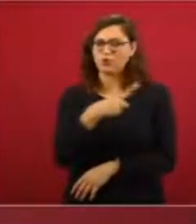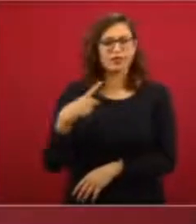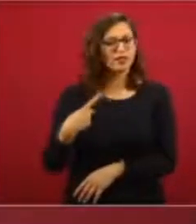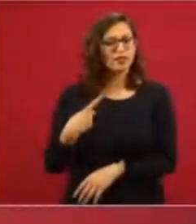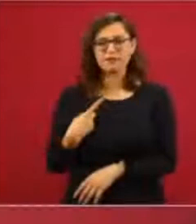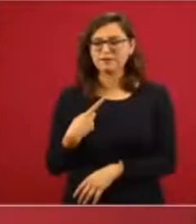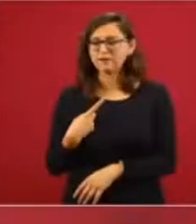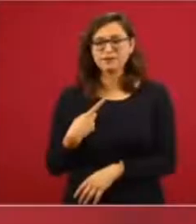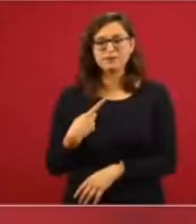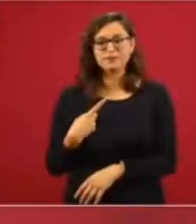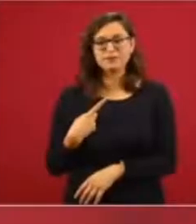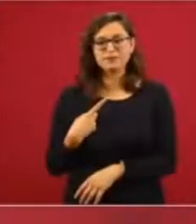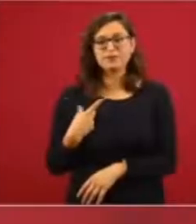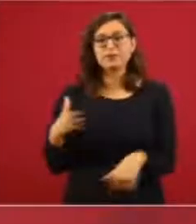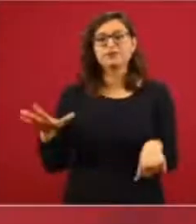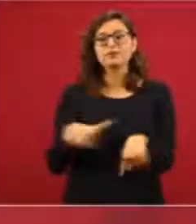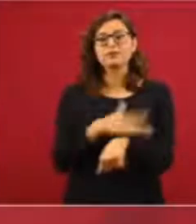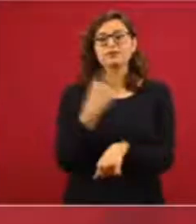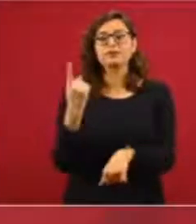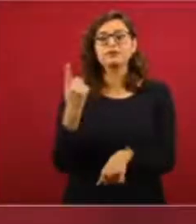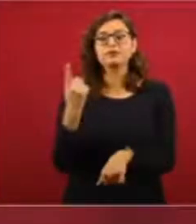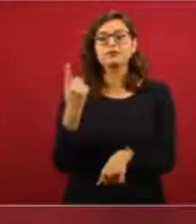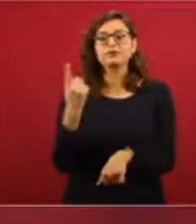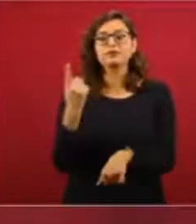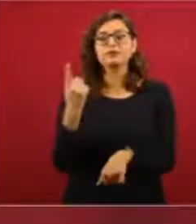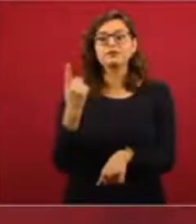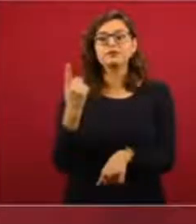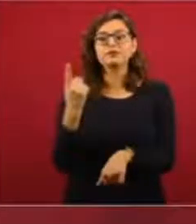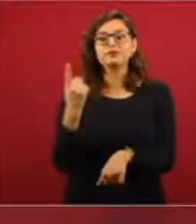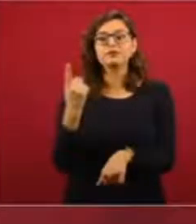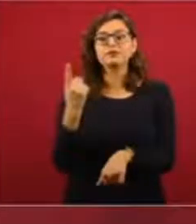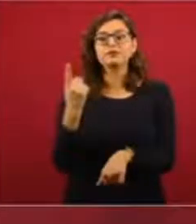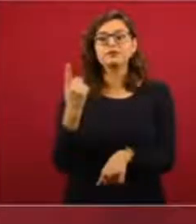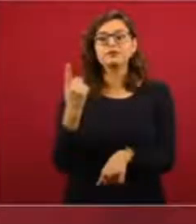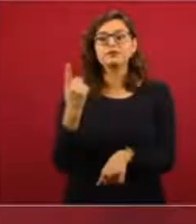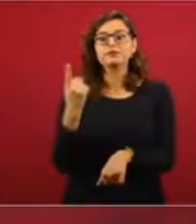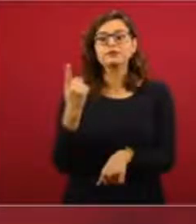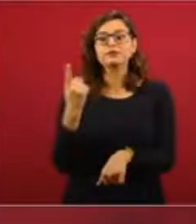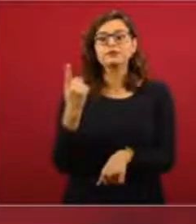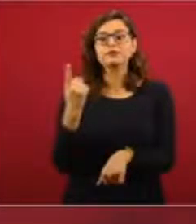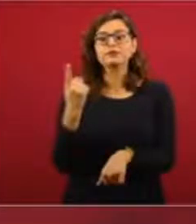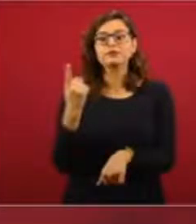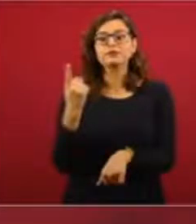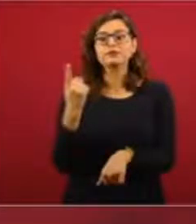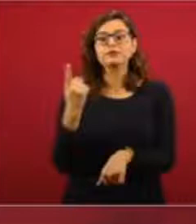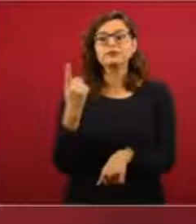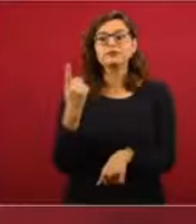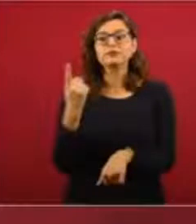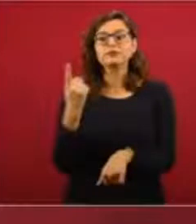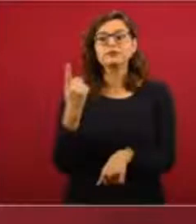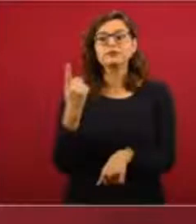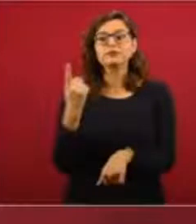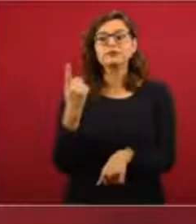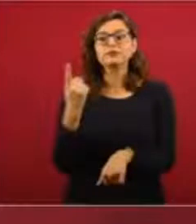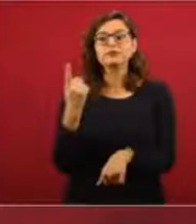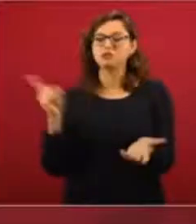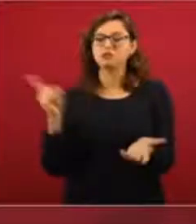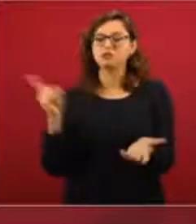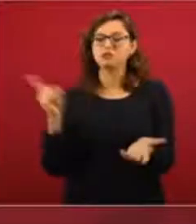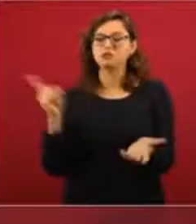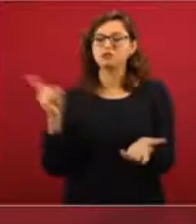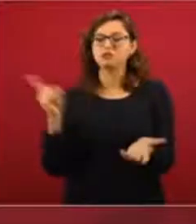porque la política es un imperativo ético. Because politics has an imperative